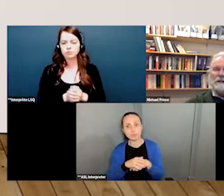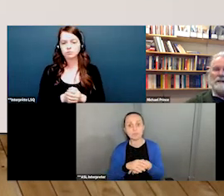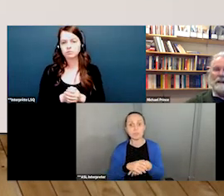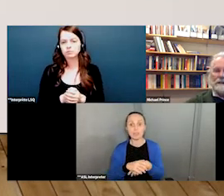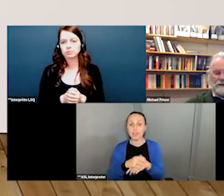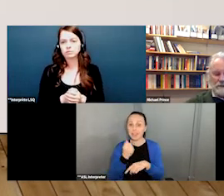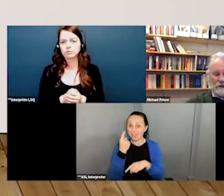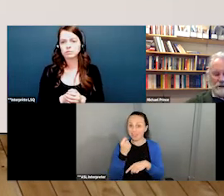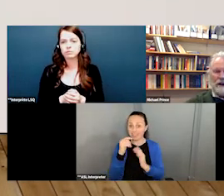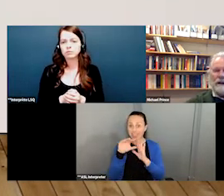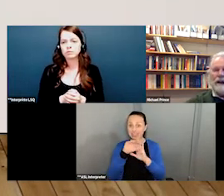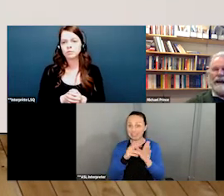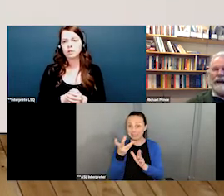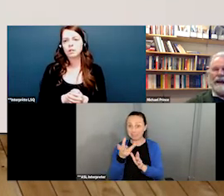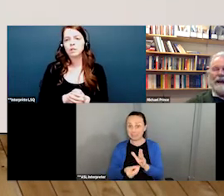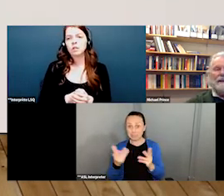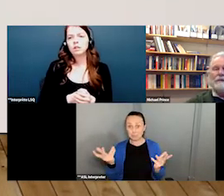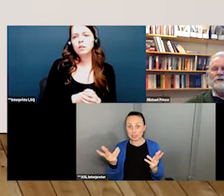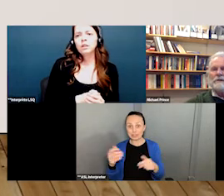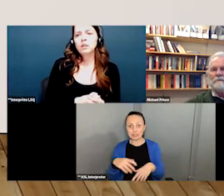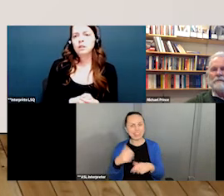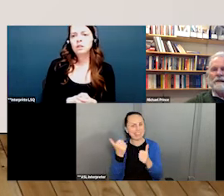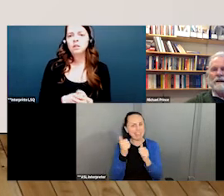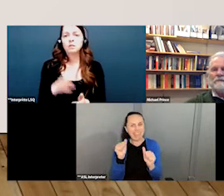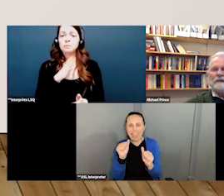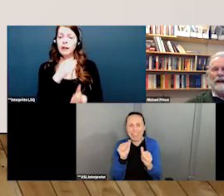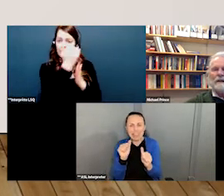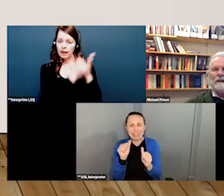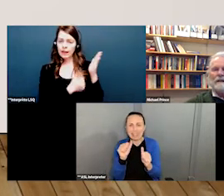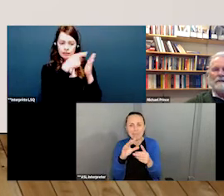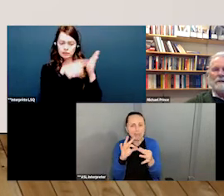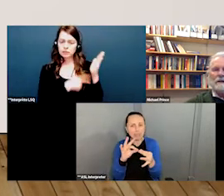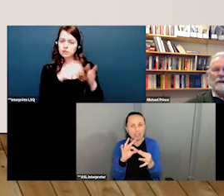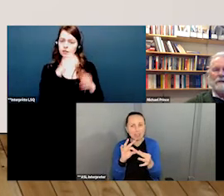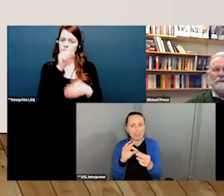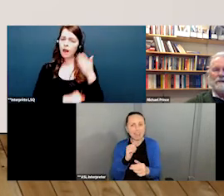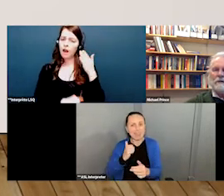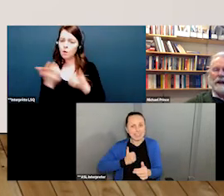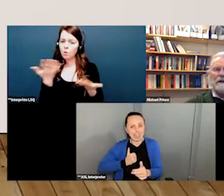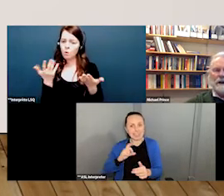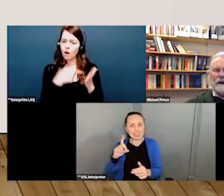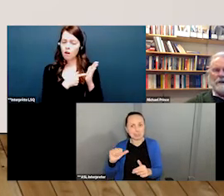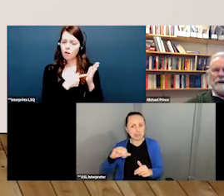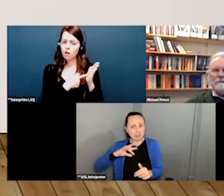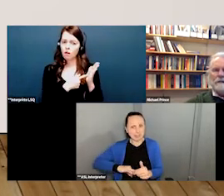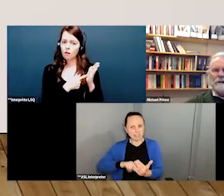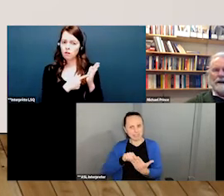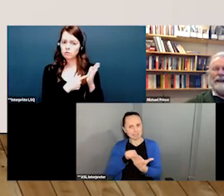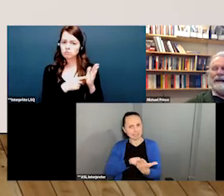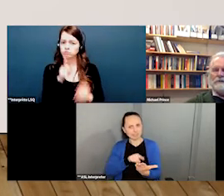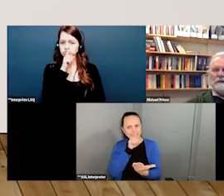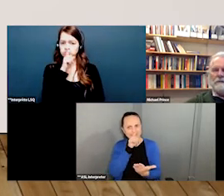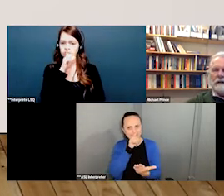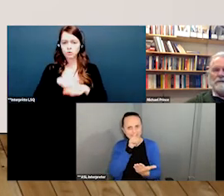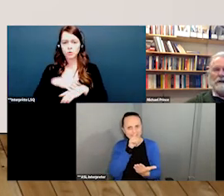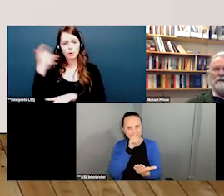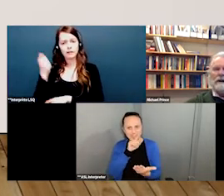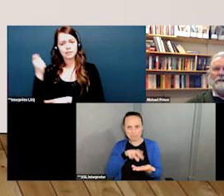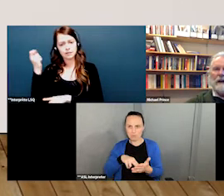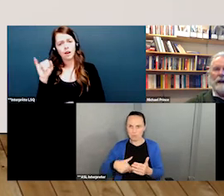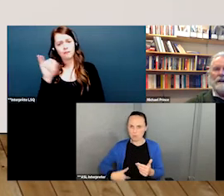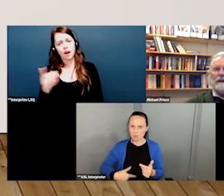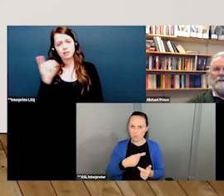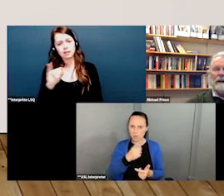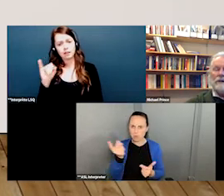was missing in that list was any mention of the Canada Disability Benefit. So that quite naturally raised a lot